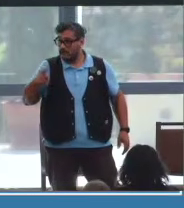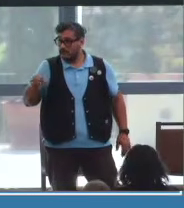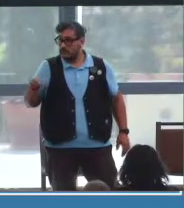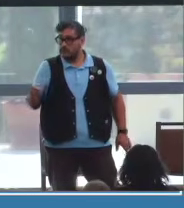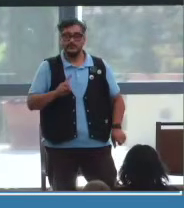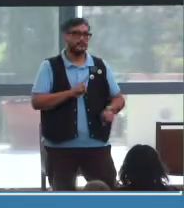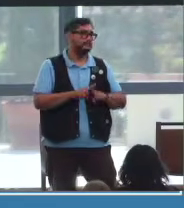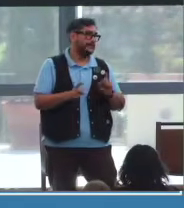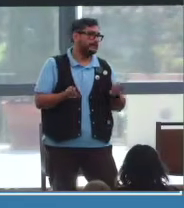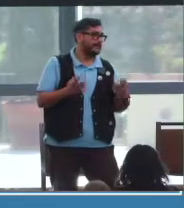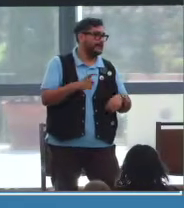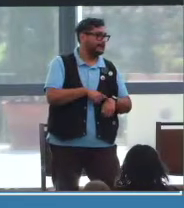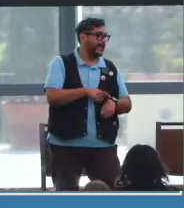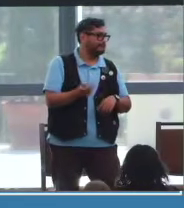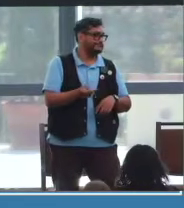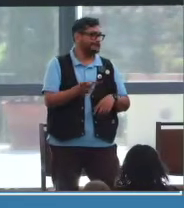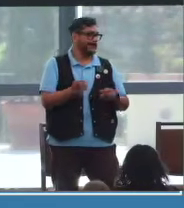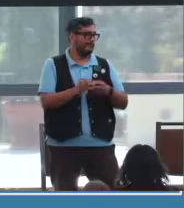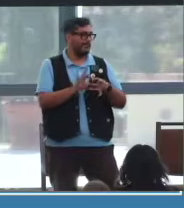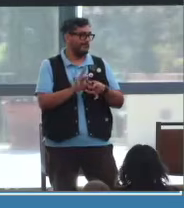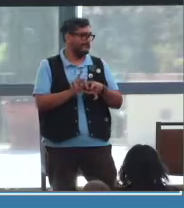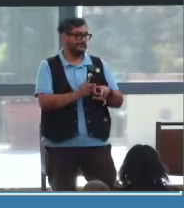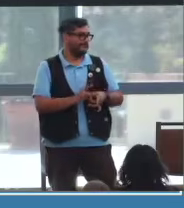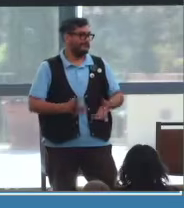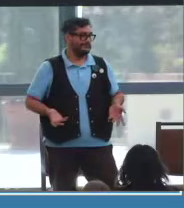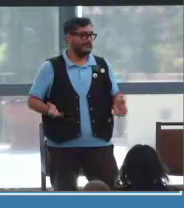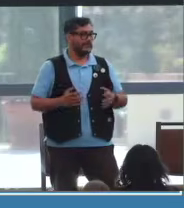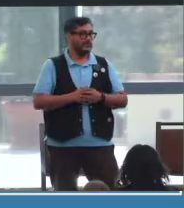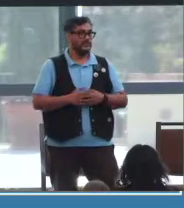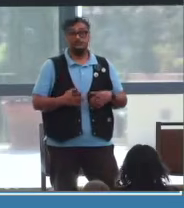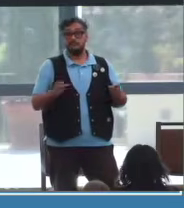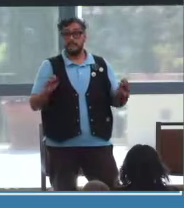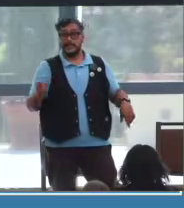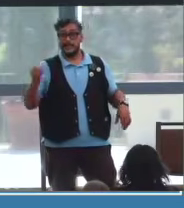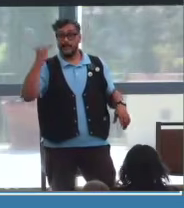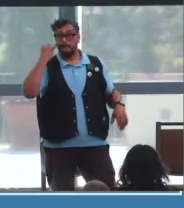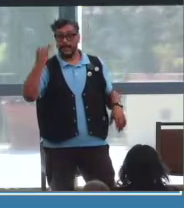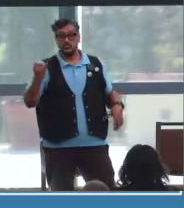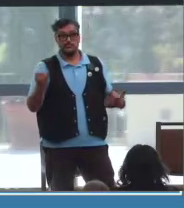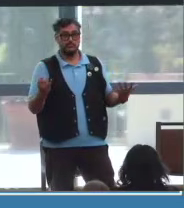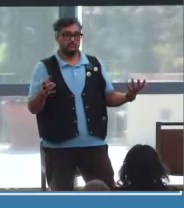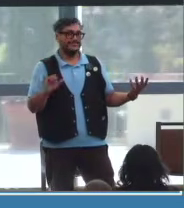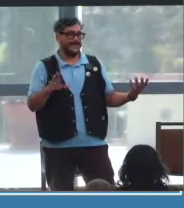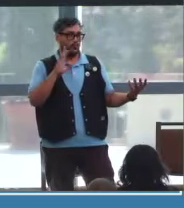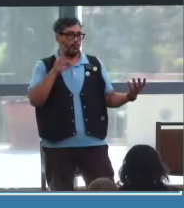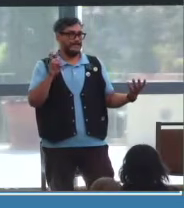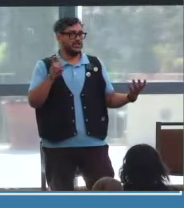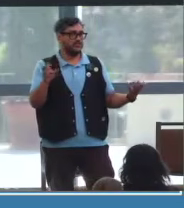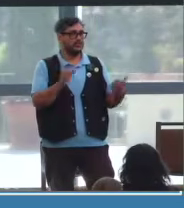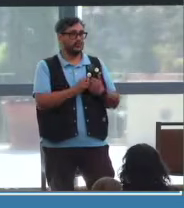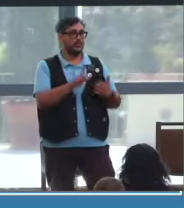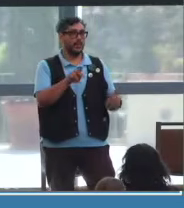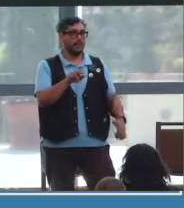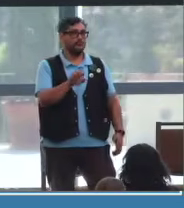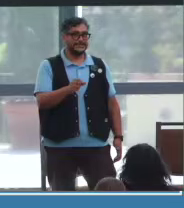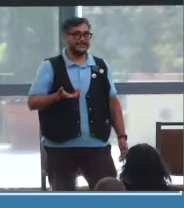again, a lot of times those can be, more common in lupus patients as well. So one would imagine that that would certainly be an issue with lupus